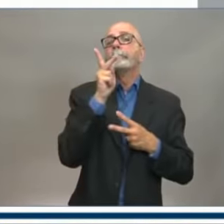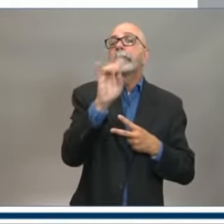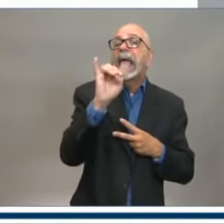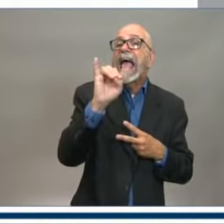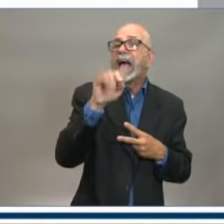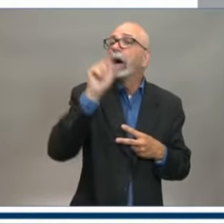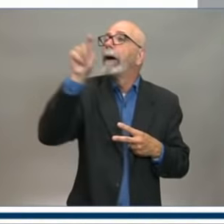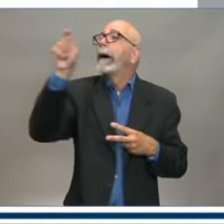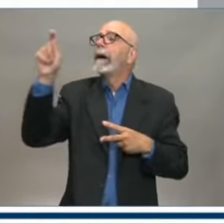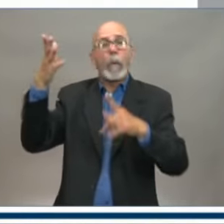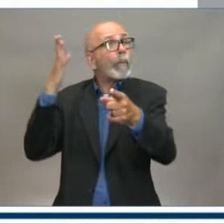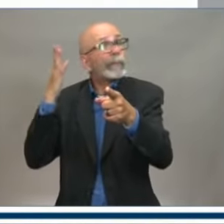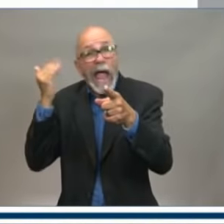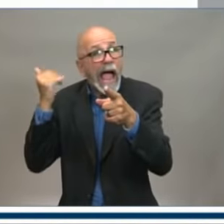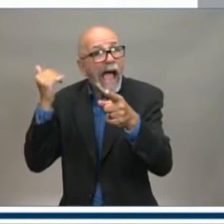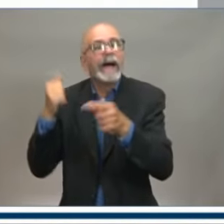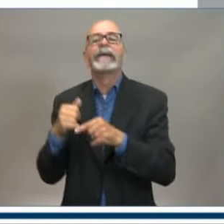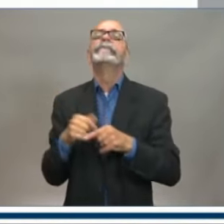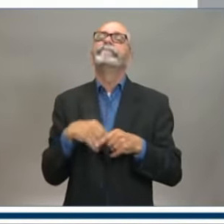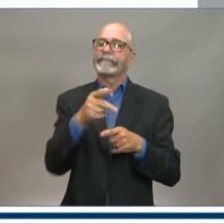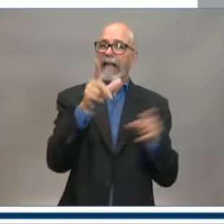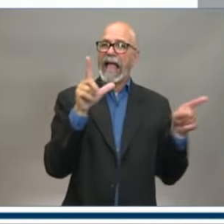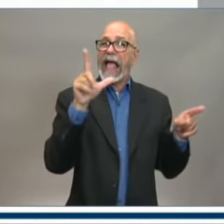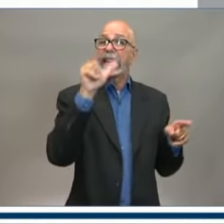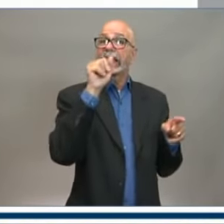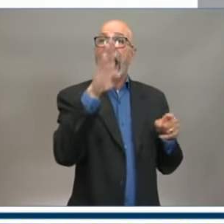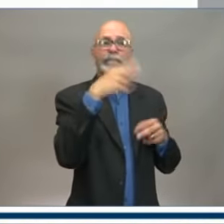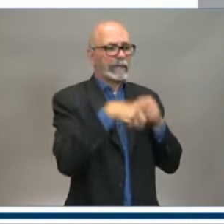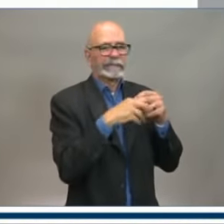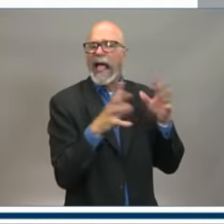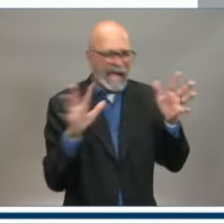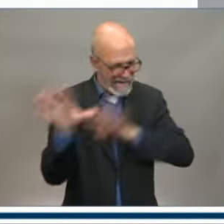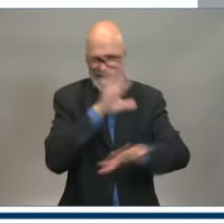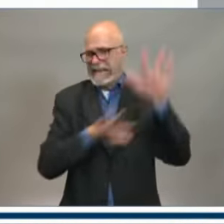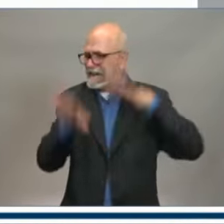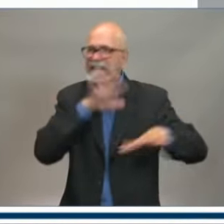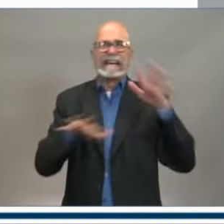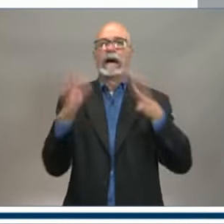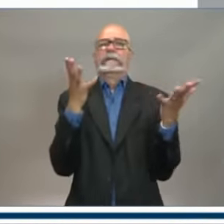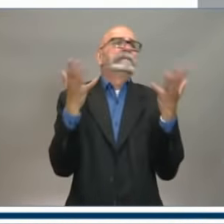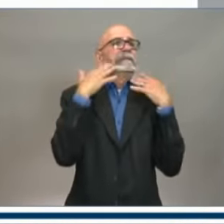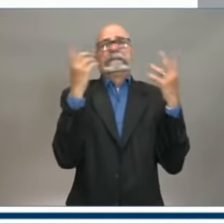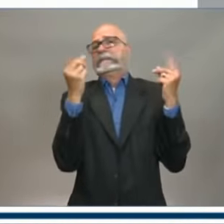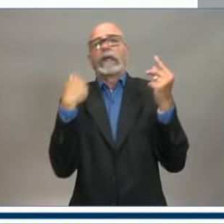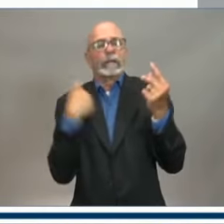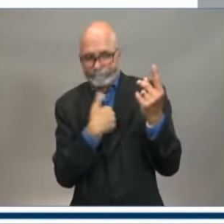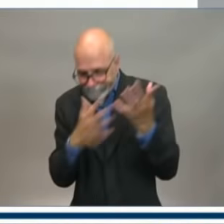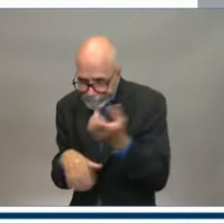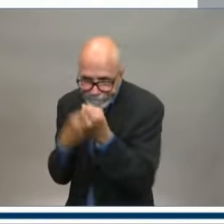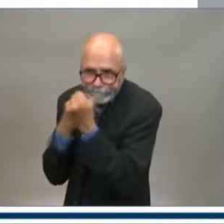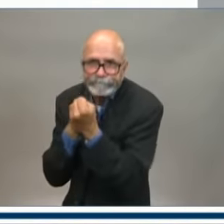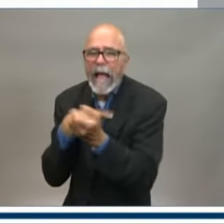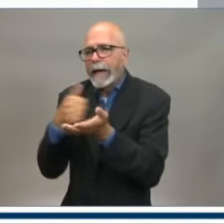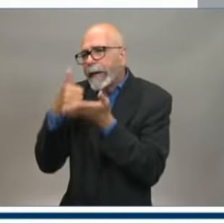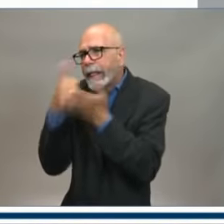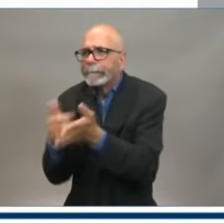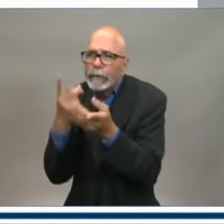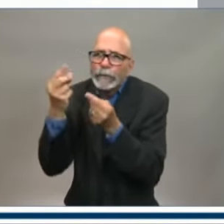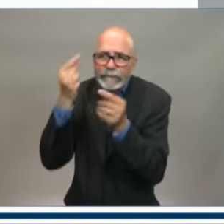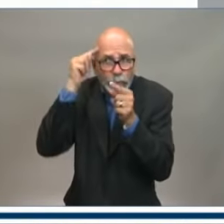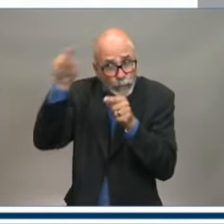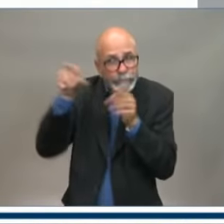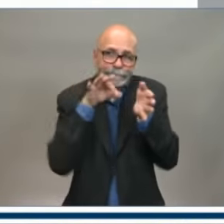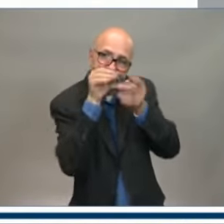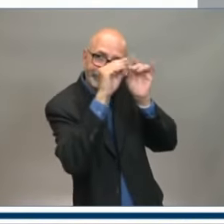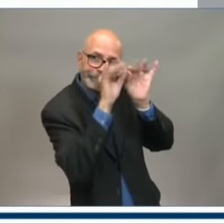neighbors, we stepped in and supported them in that. Again, we were through the good work